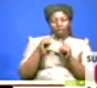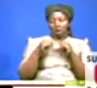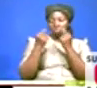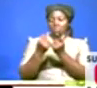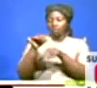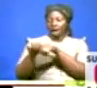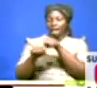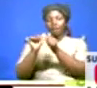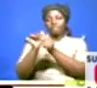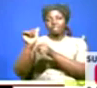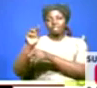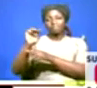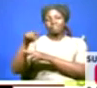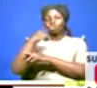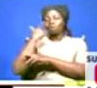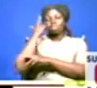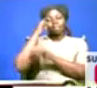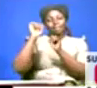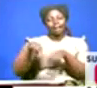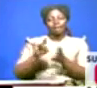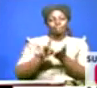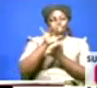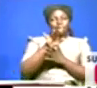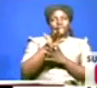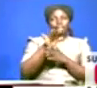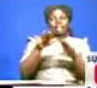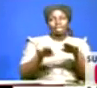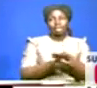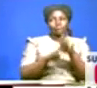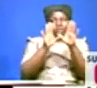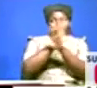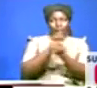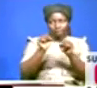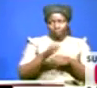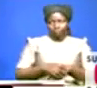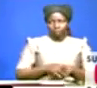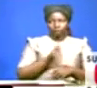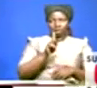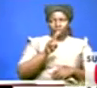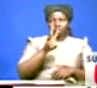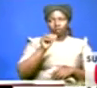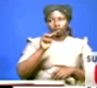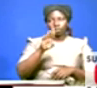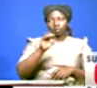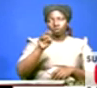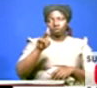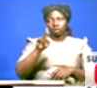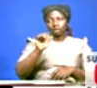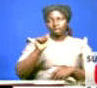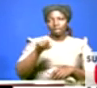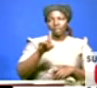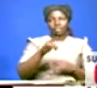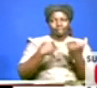15 members of parliament who think that they can impeach the deputy president. Wamboka is trying to seek attention, and he must